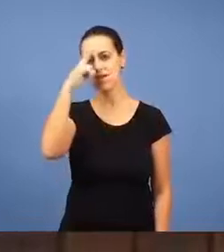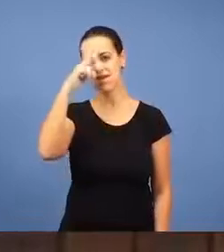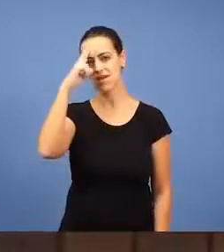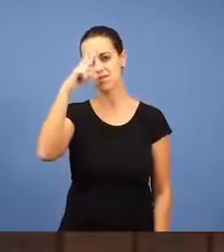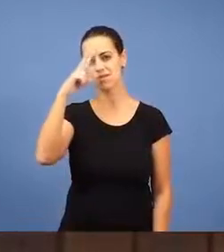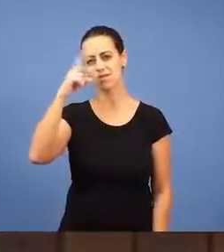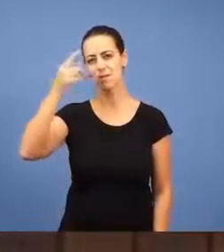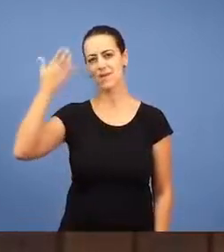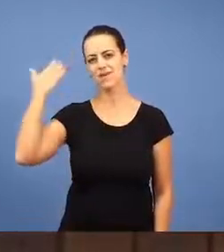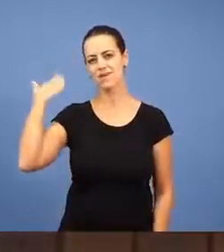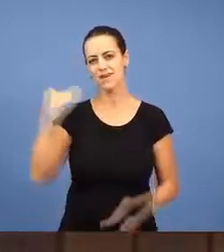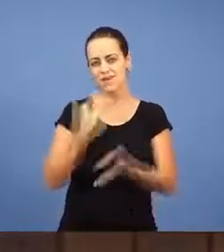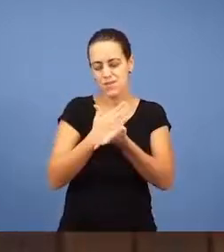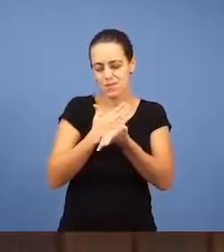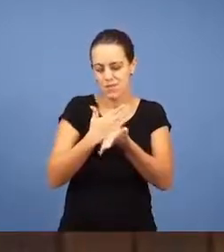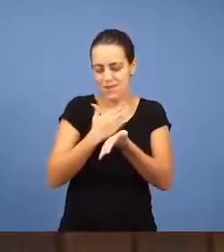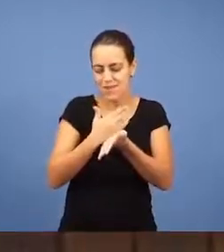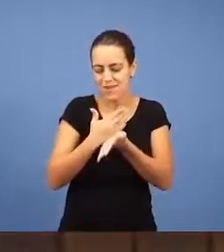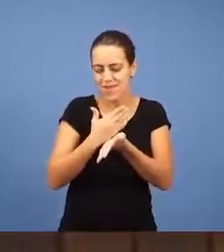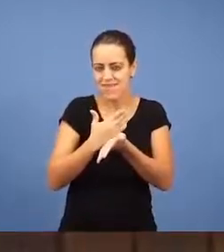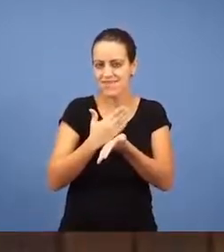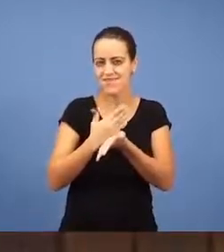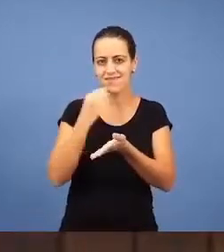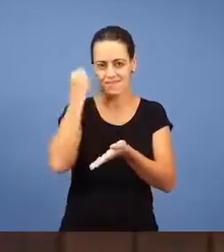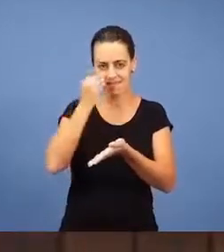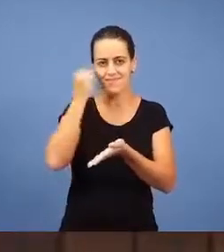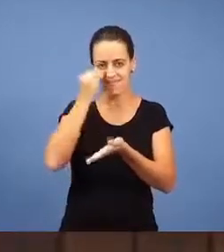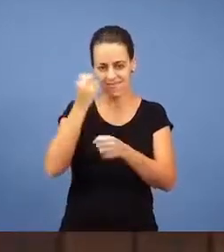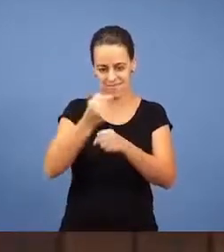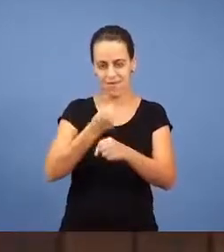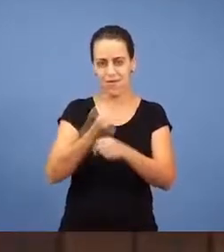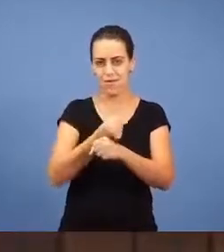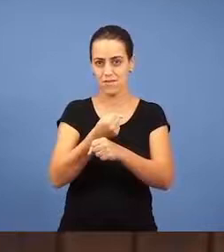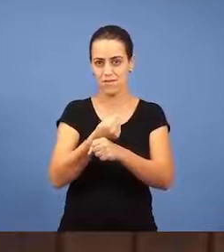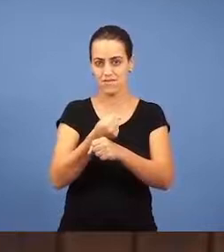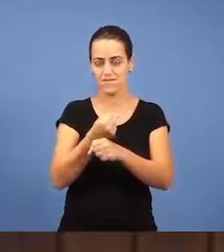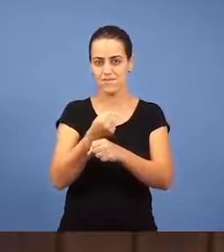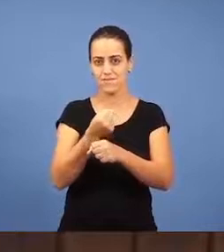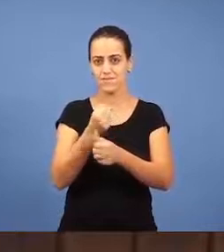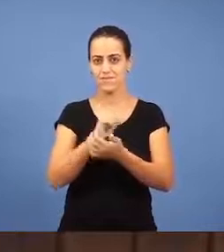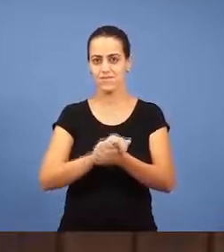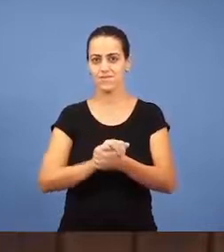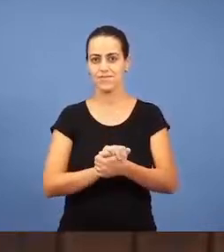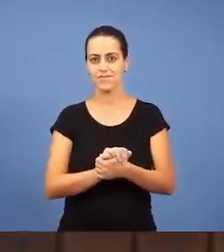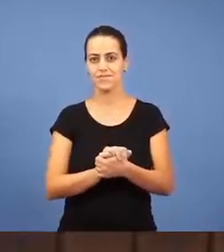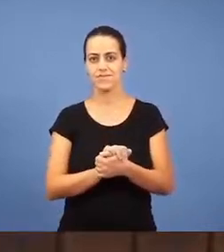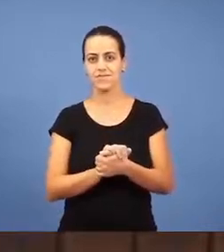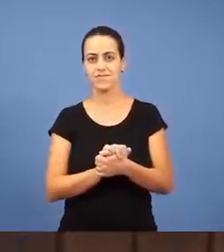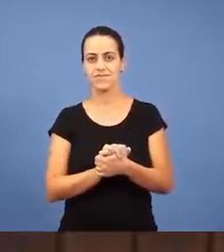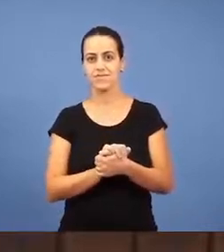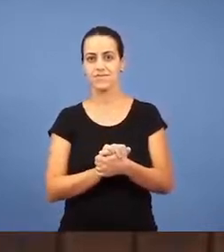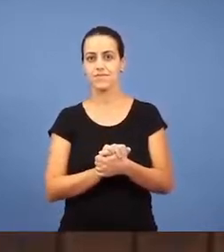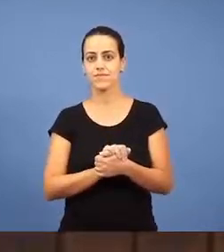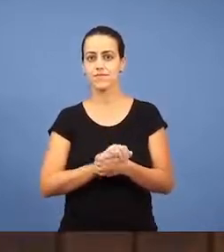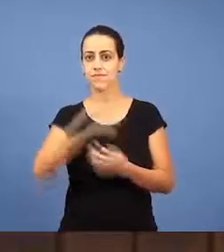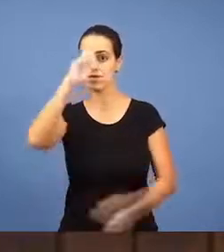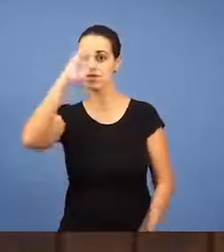we began the first days and our experience, it says the following. Do not